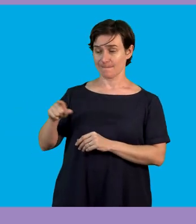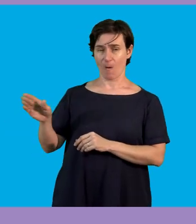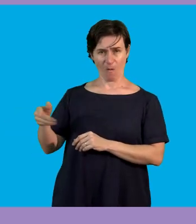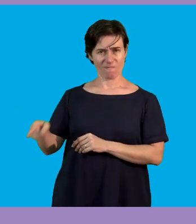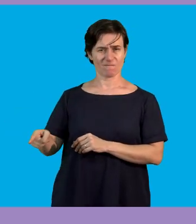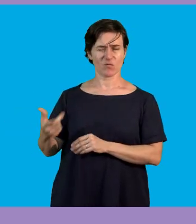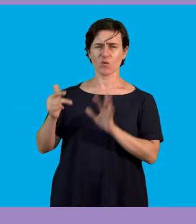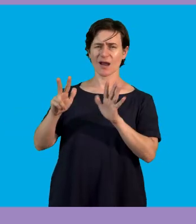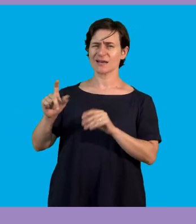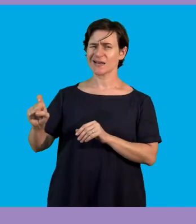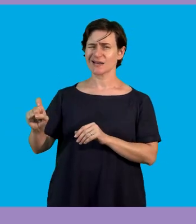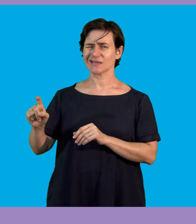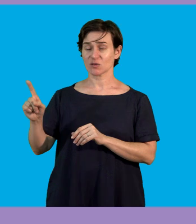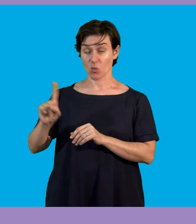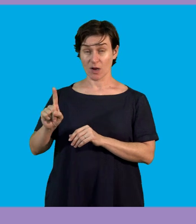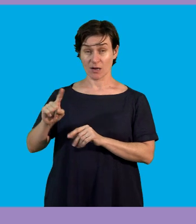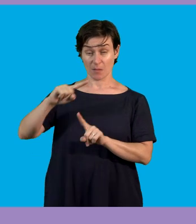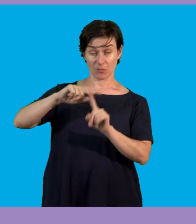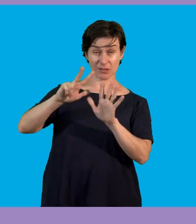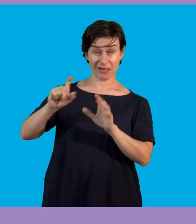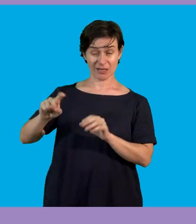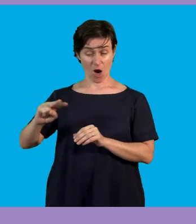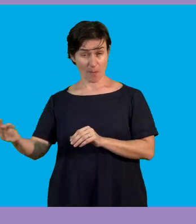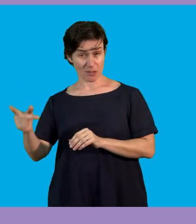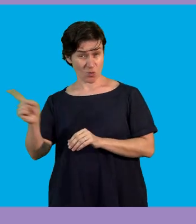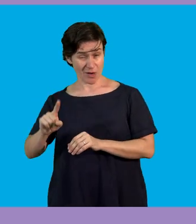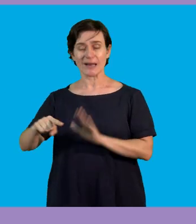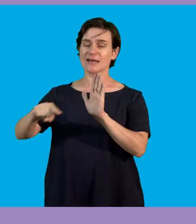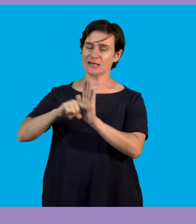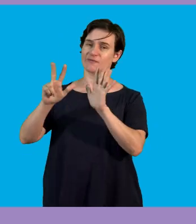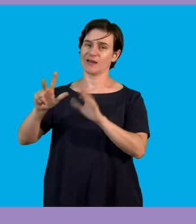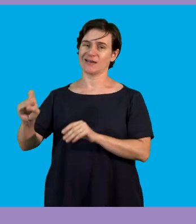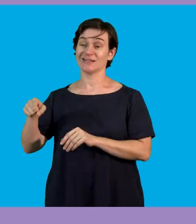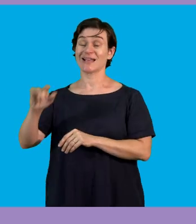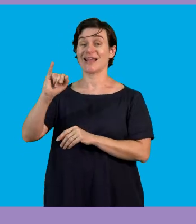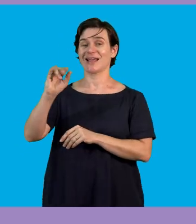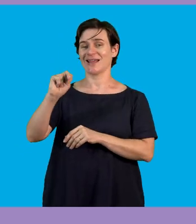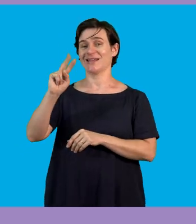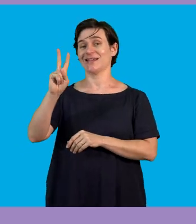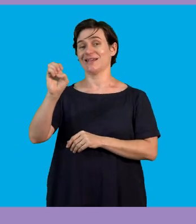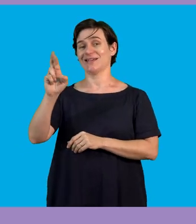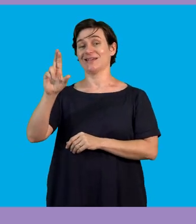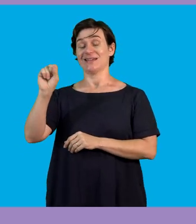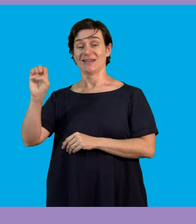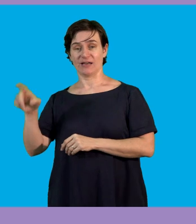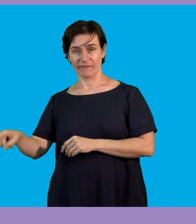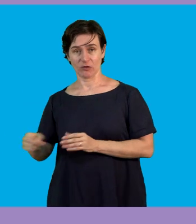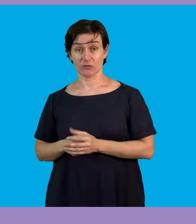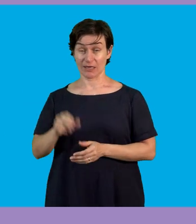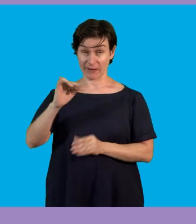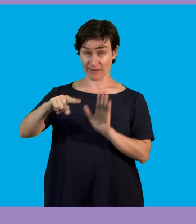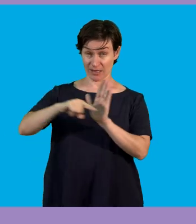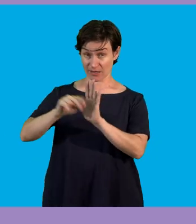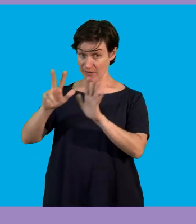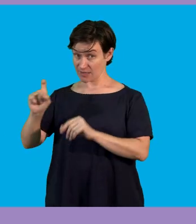additive inverse of 8x is negative 8x because it is positive. And then that